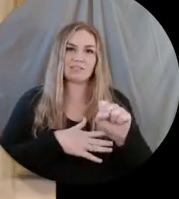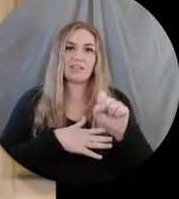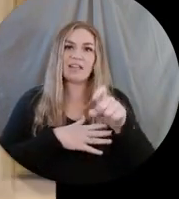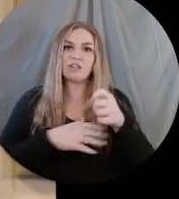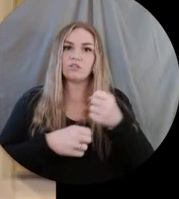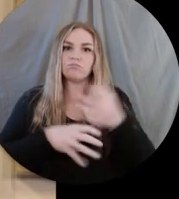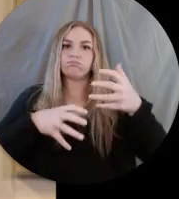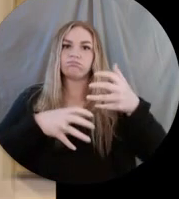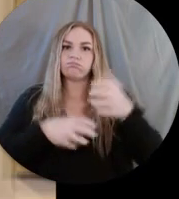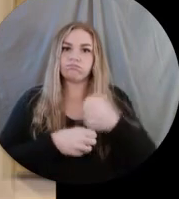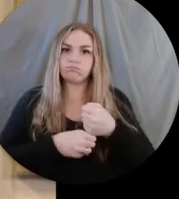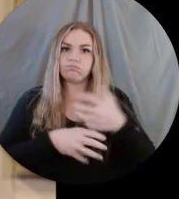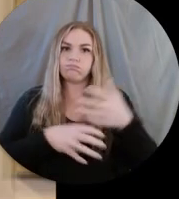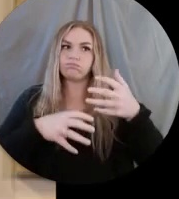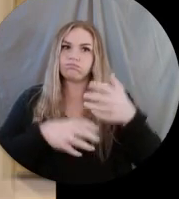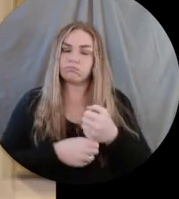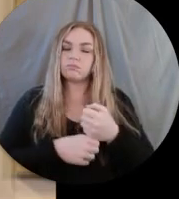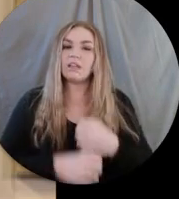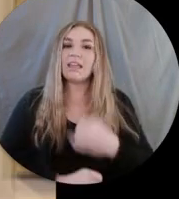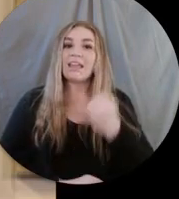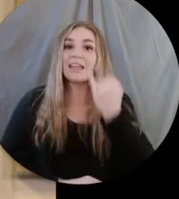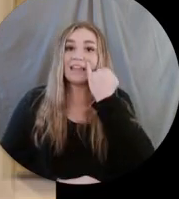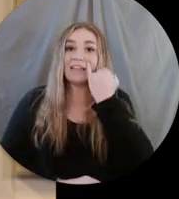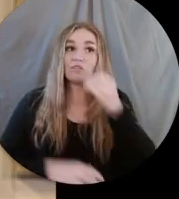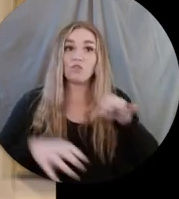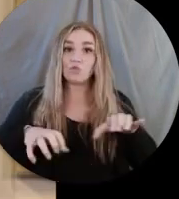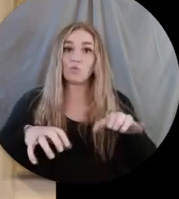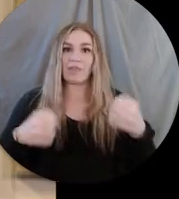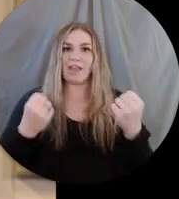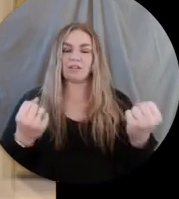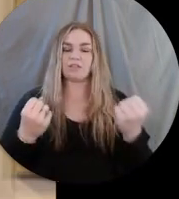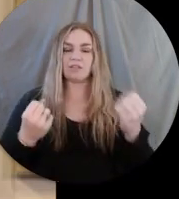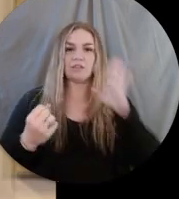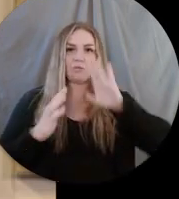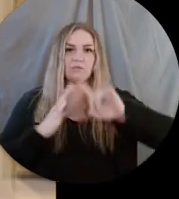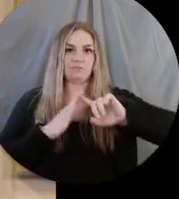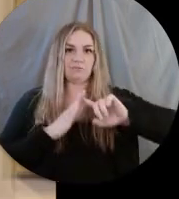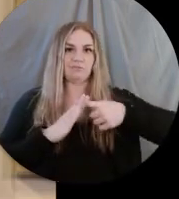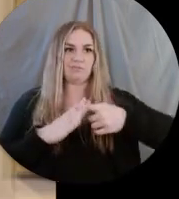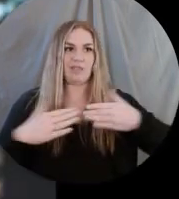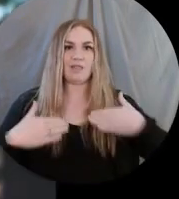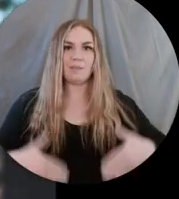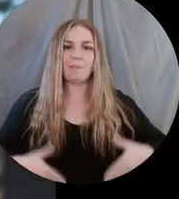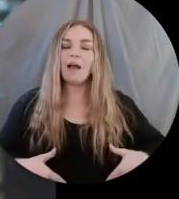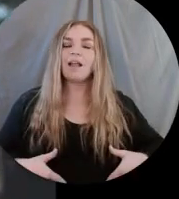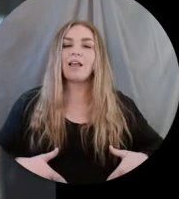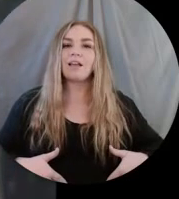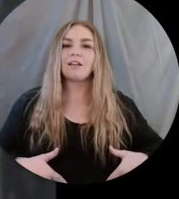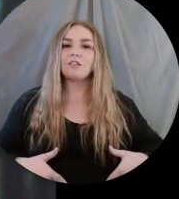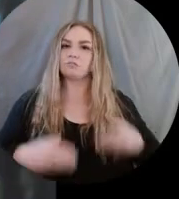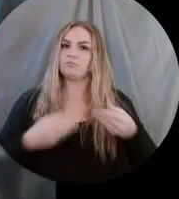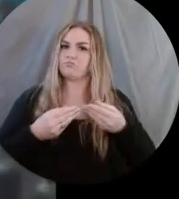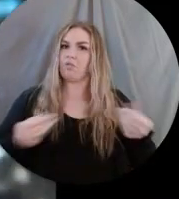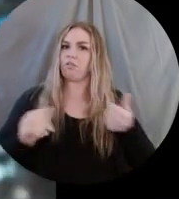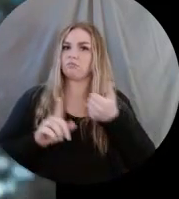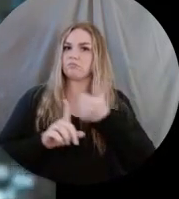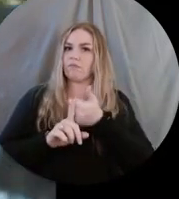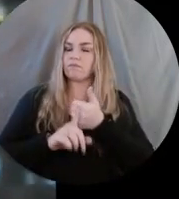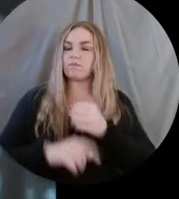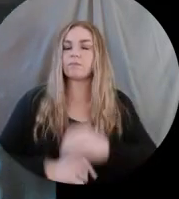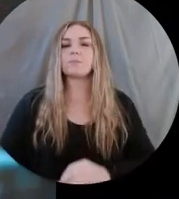and restrict and if we do the exercise, it enables the body to really, really heal itself. The